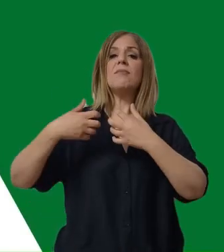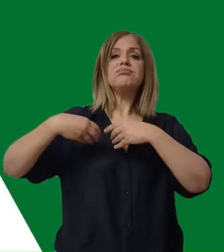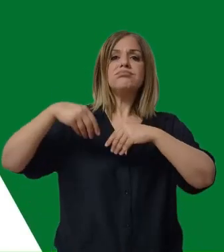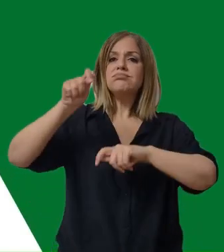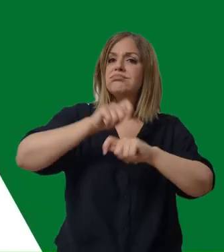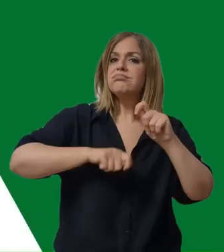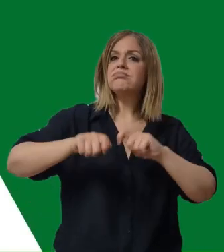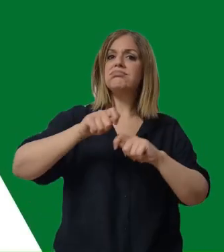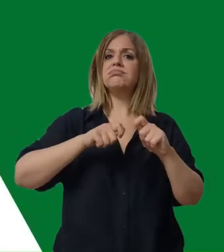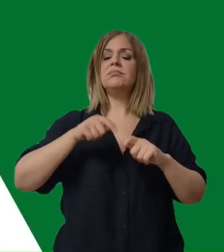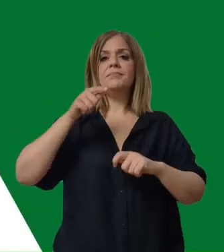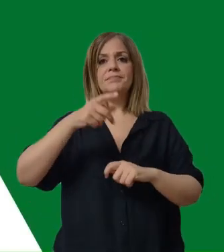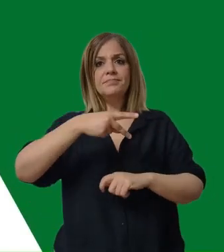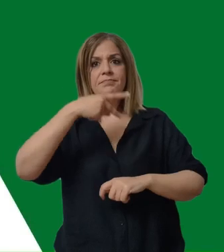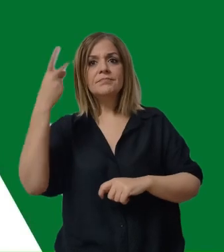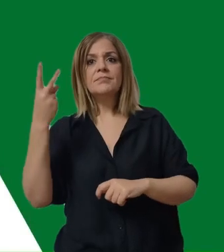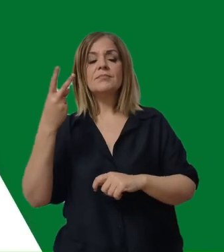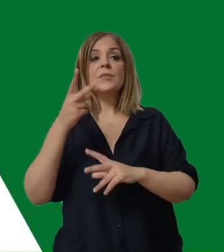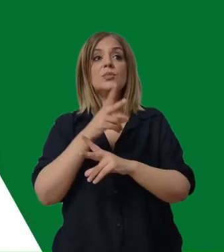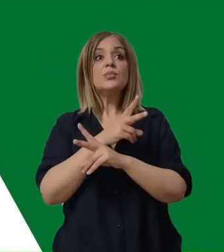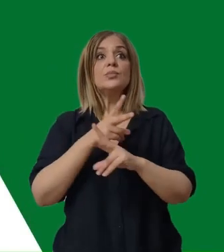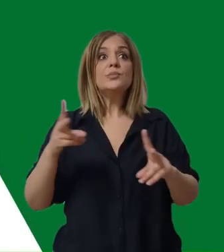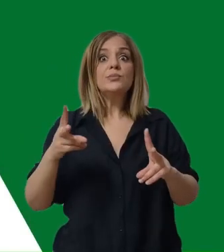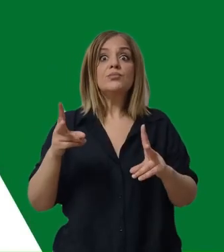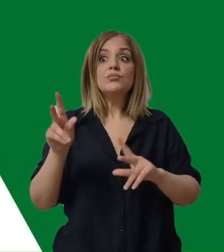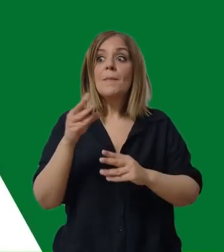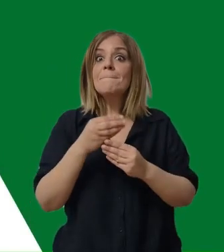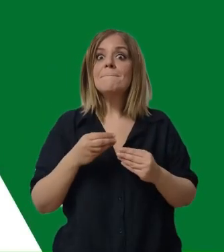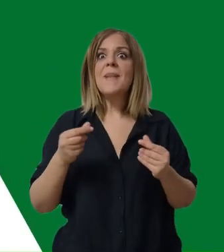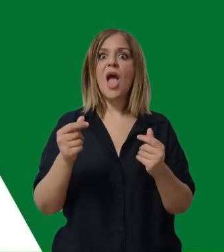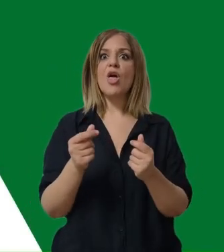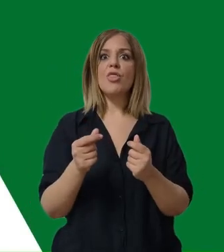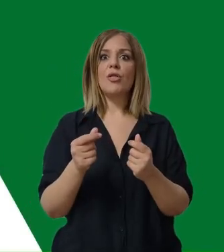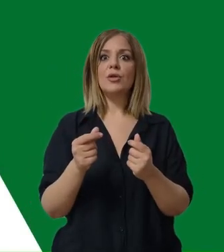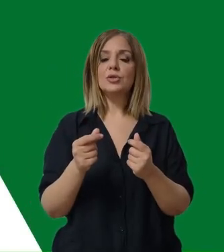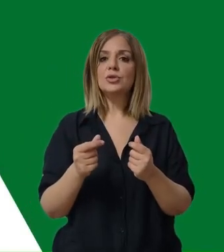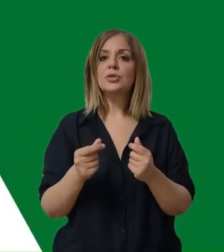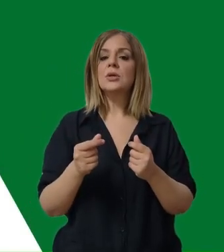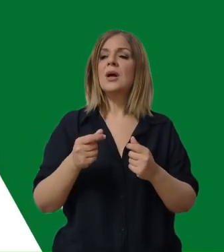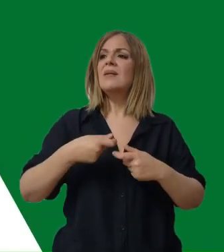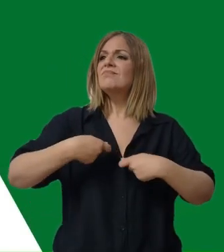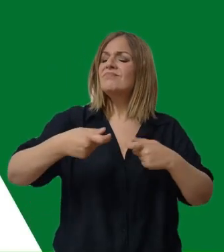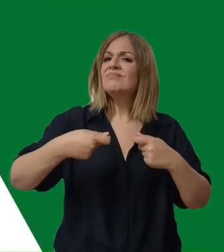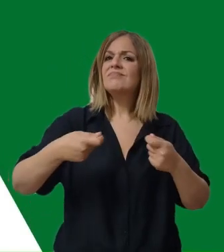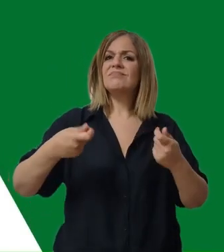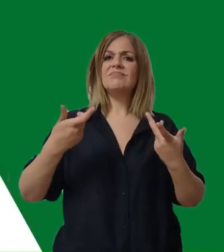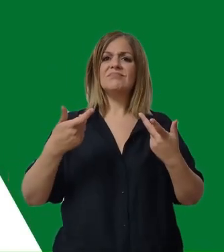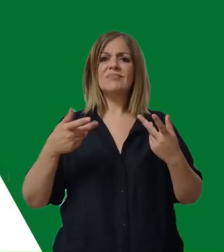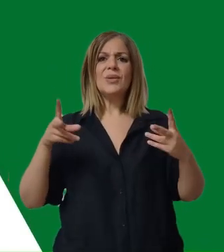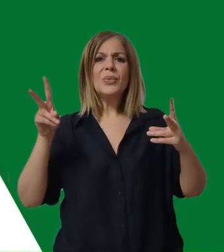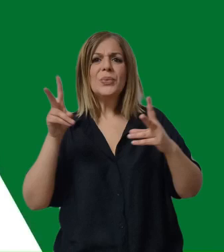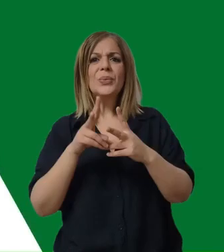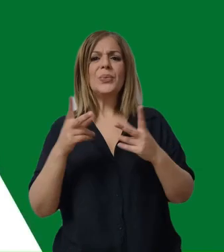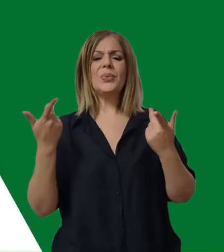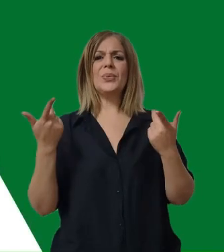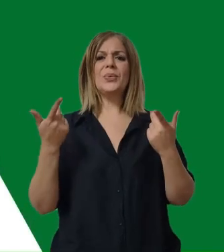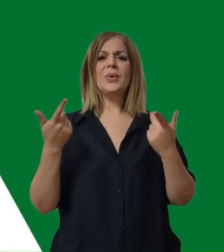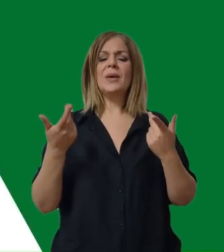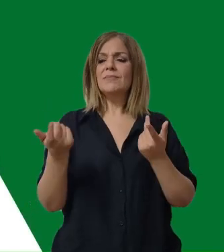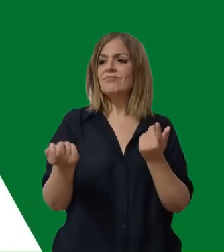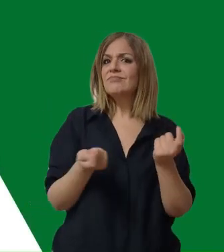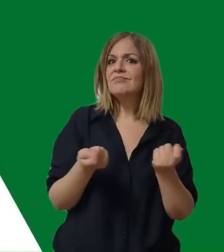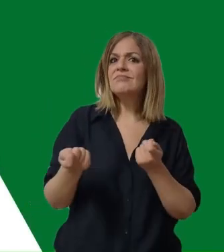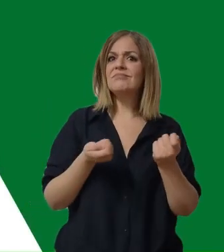they can implement cleaner production methods, reduce emissions, CO2 levels, and manage